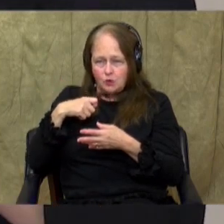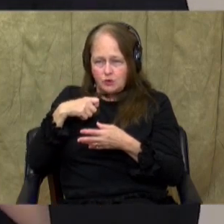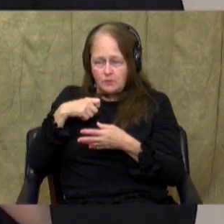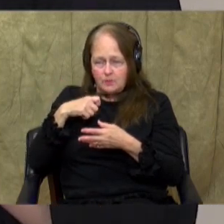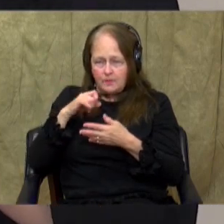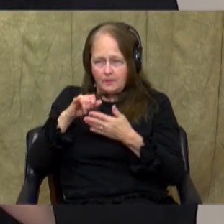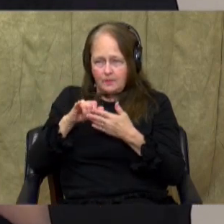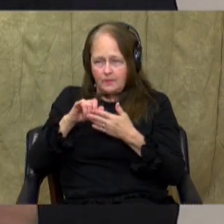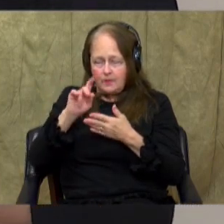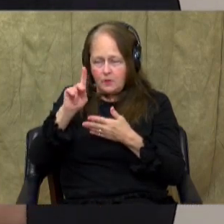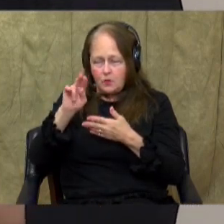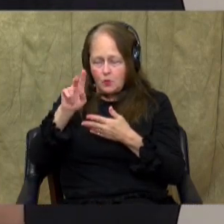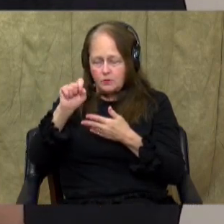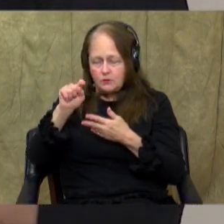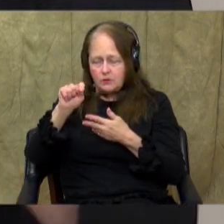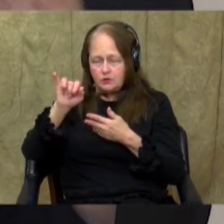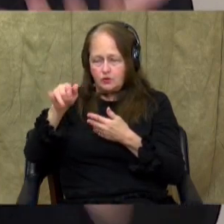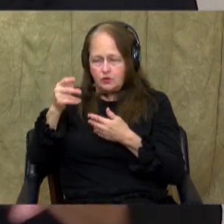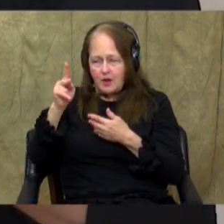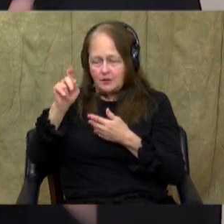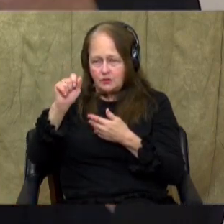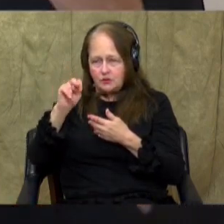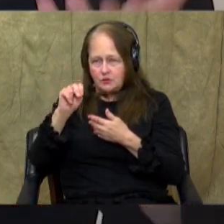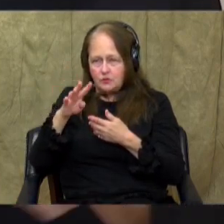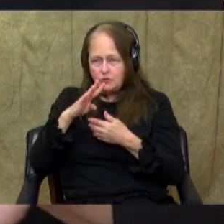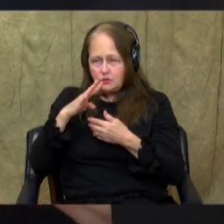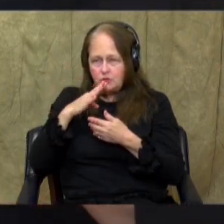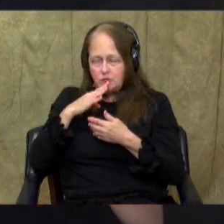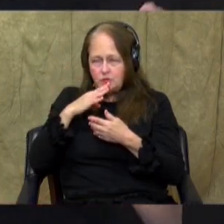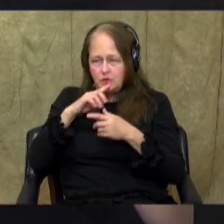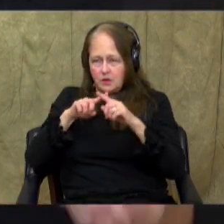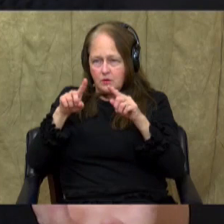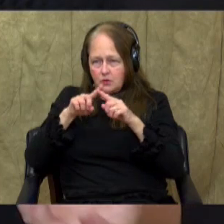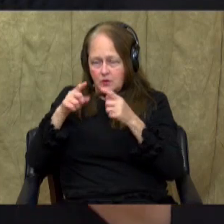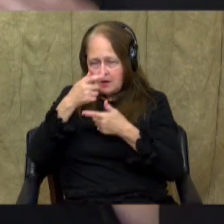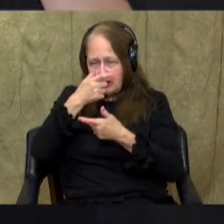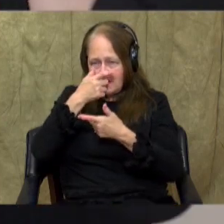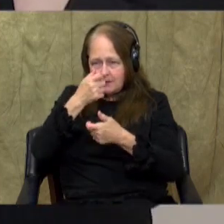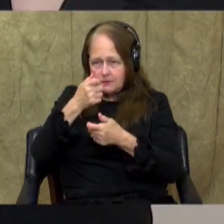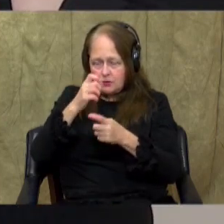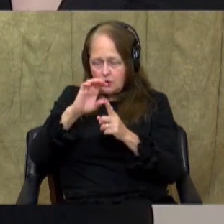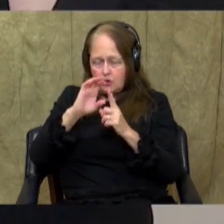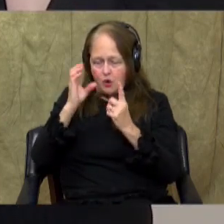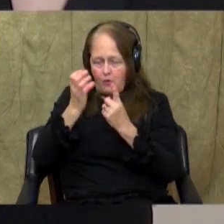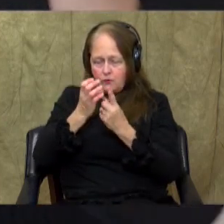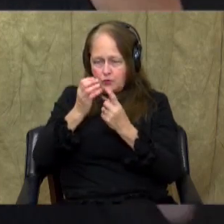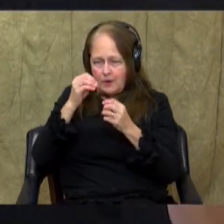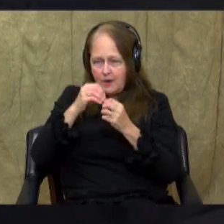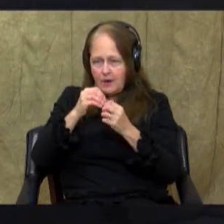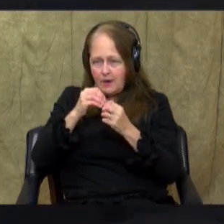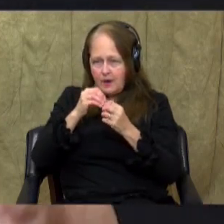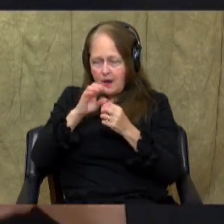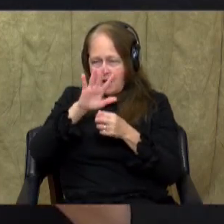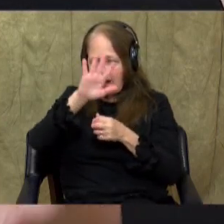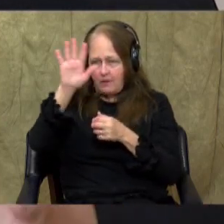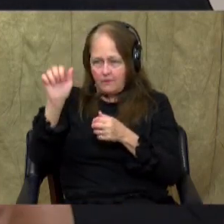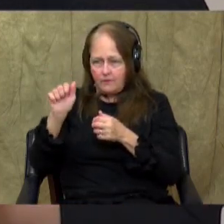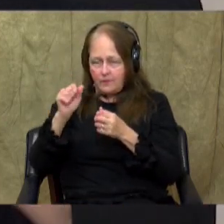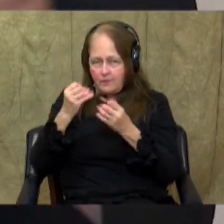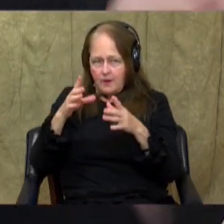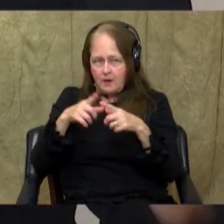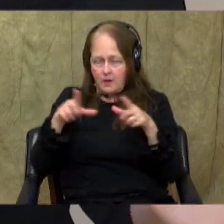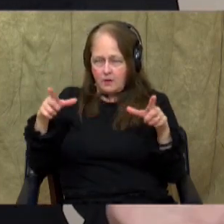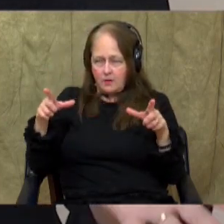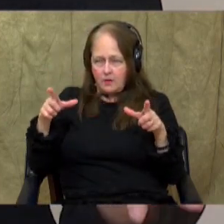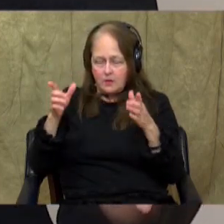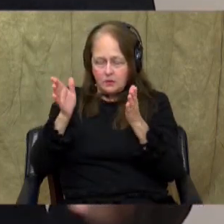But Christia, Jerusha, and Jackson, you mentioned the diverse and interesting cultures that are found in Africa, the many languages and people,